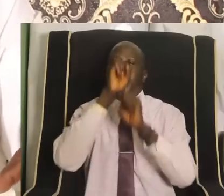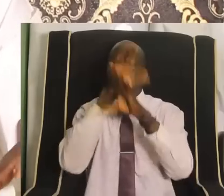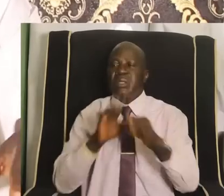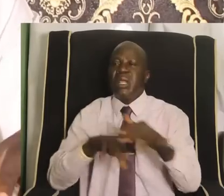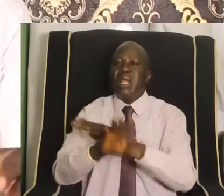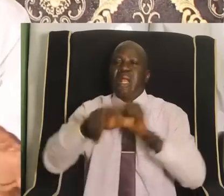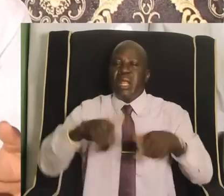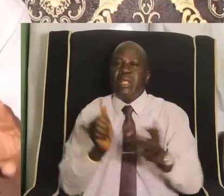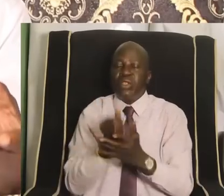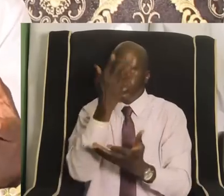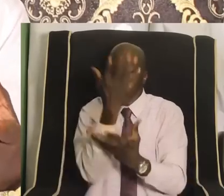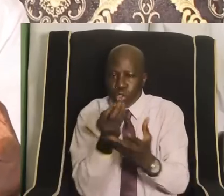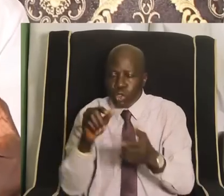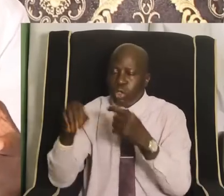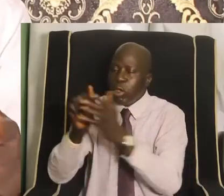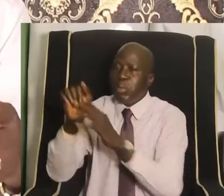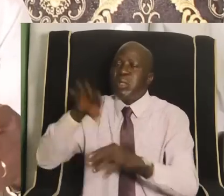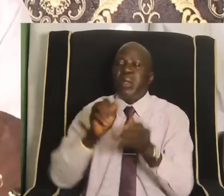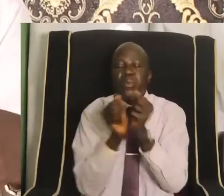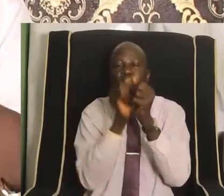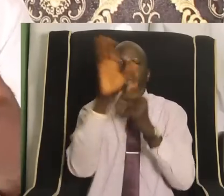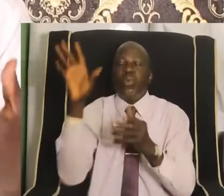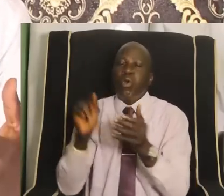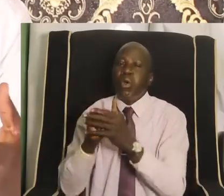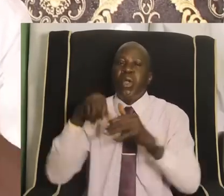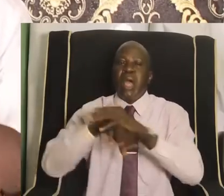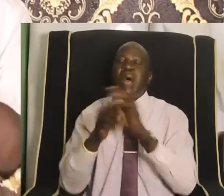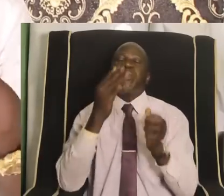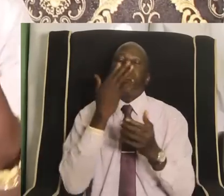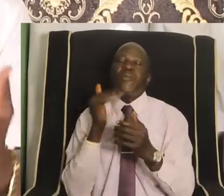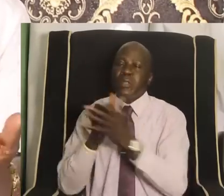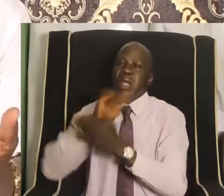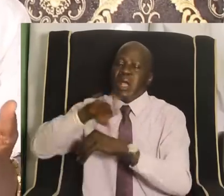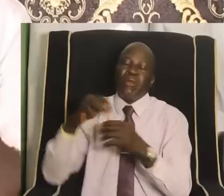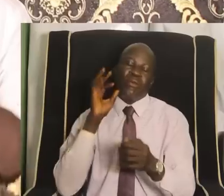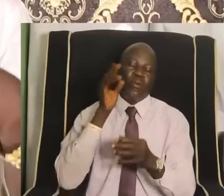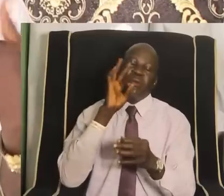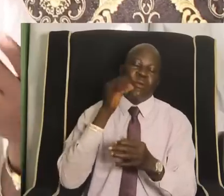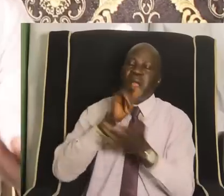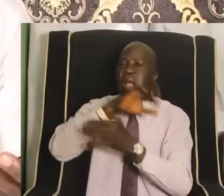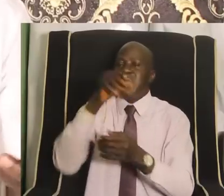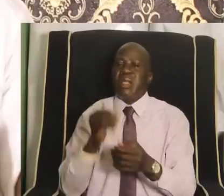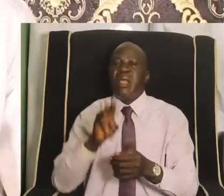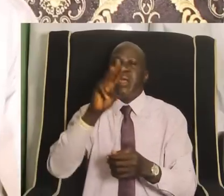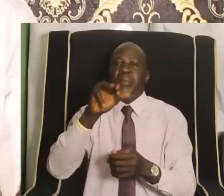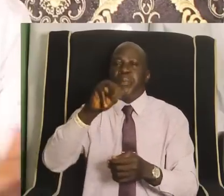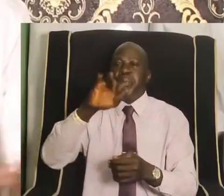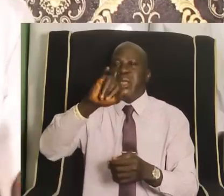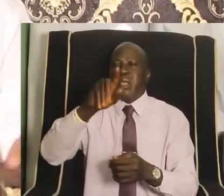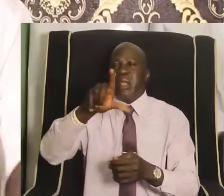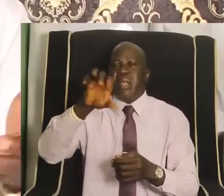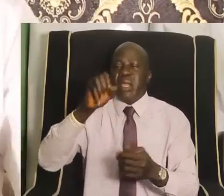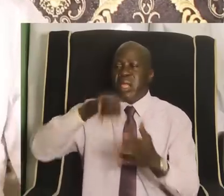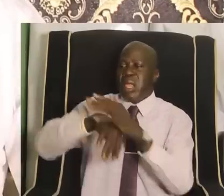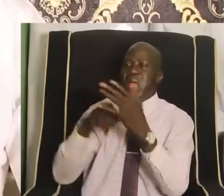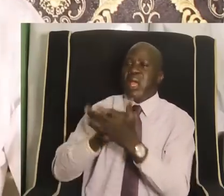ye ki ori so buku won ko ma so let their source of blessing be bringing up. I pray sweetness to flow with wara, milk and